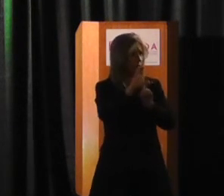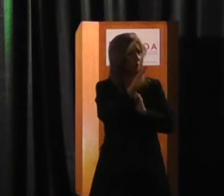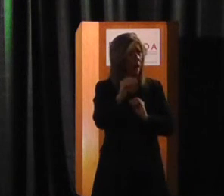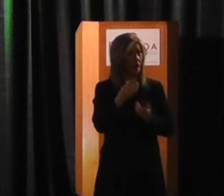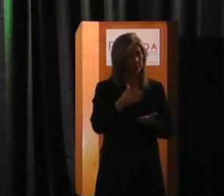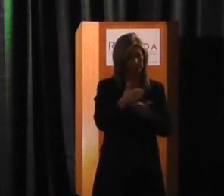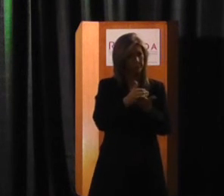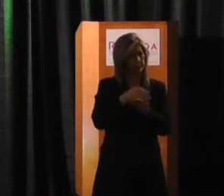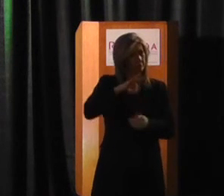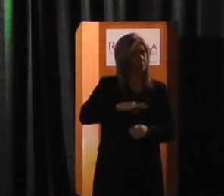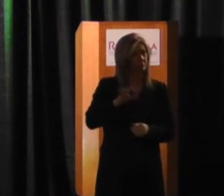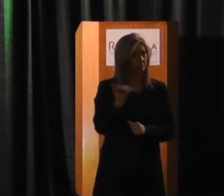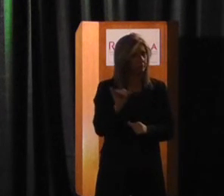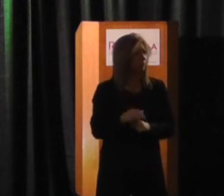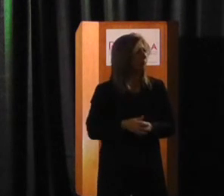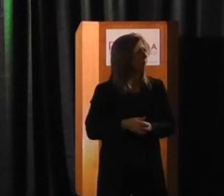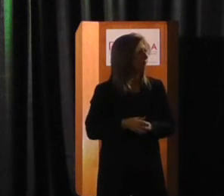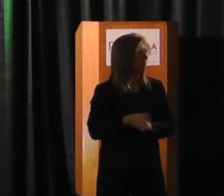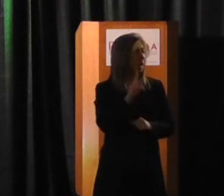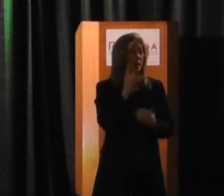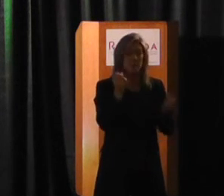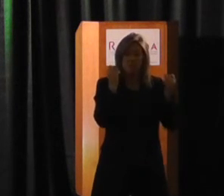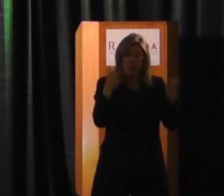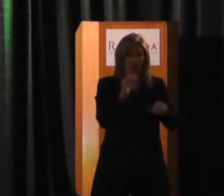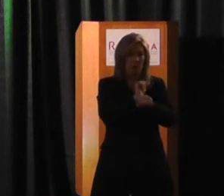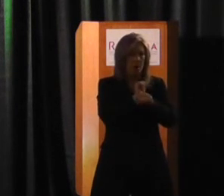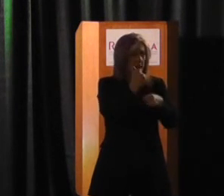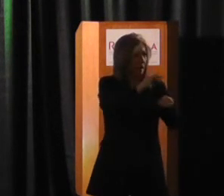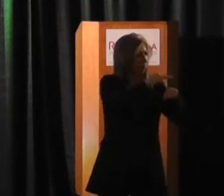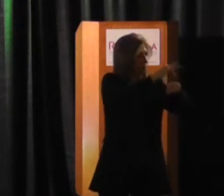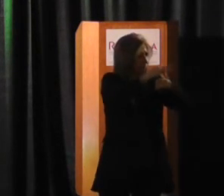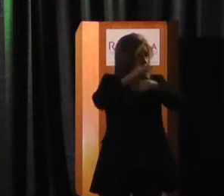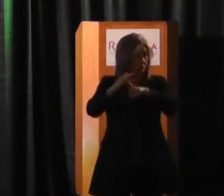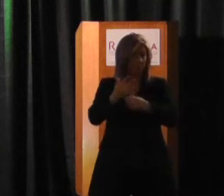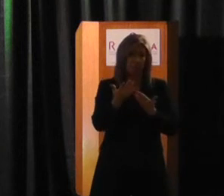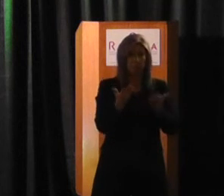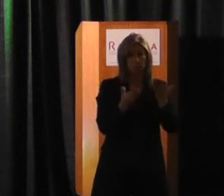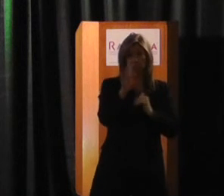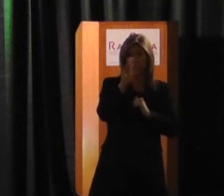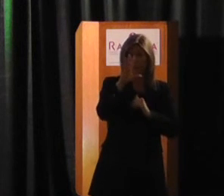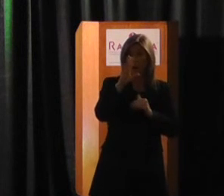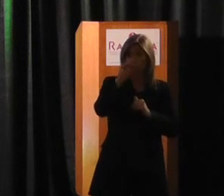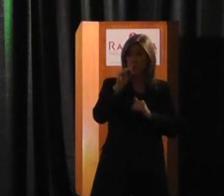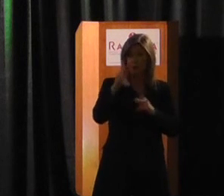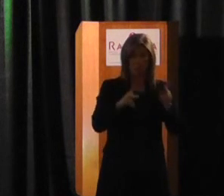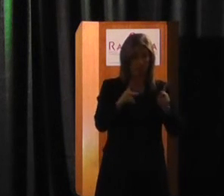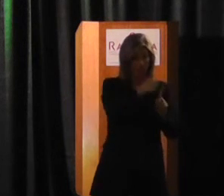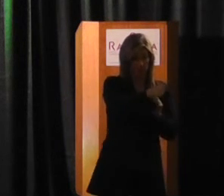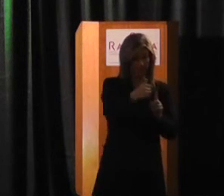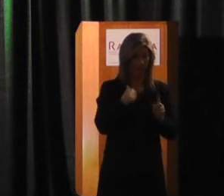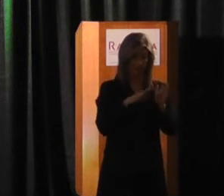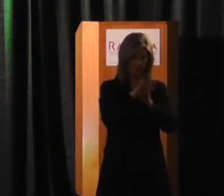times that Alberta is currently experiencing, there are still many unfilled jobs. As many as 85% of people with developmental disabilities are